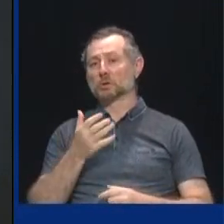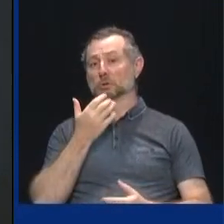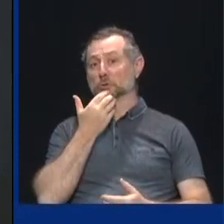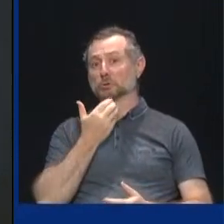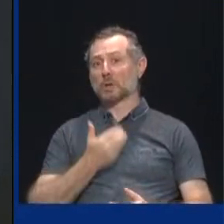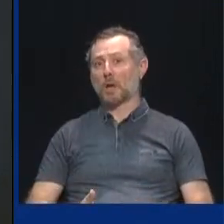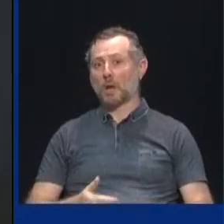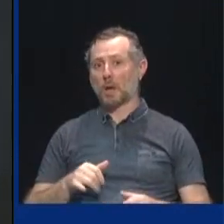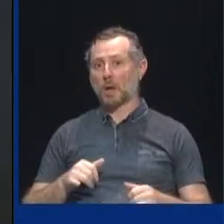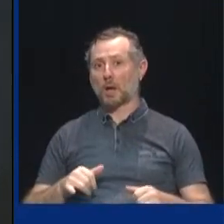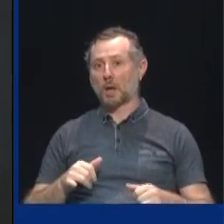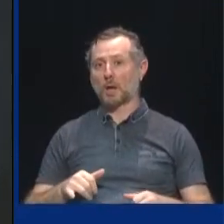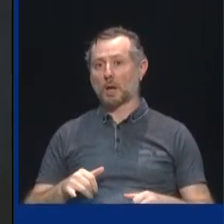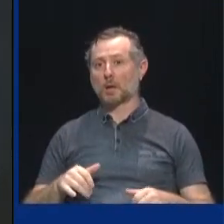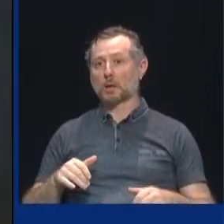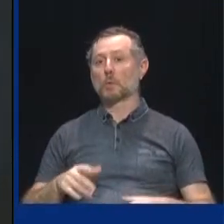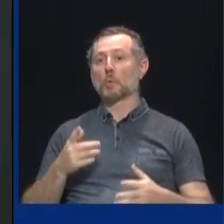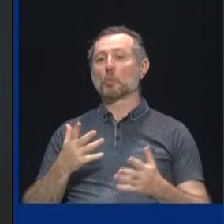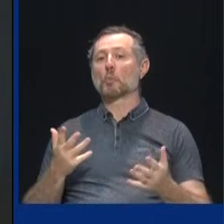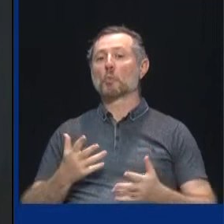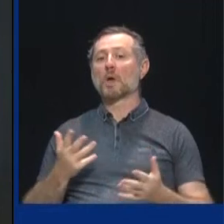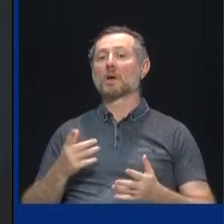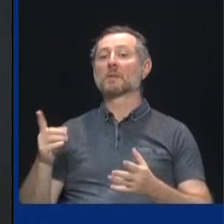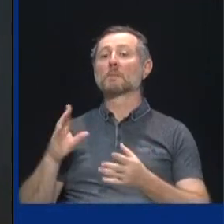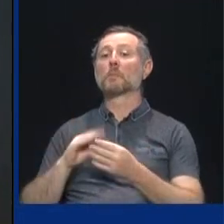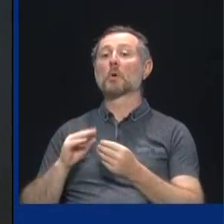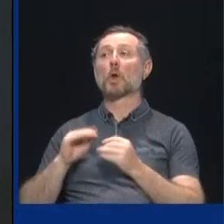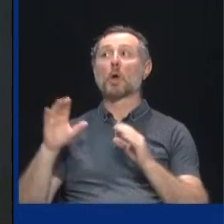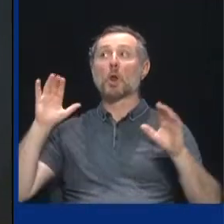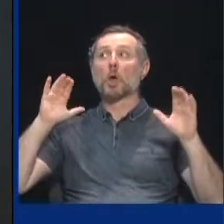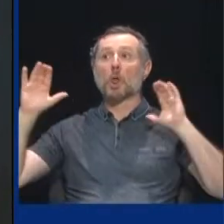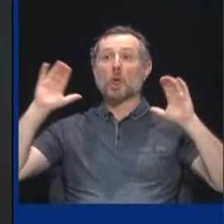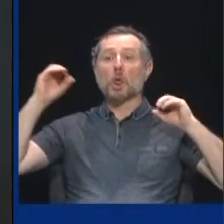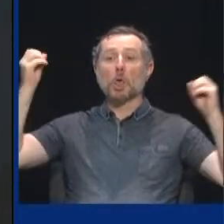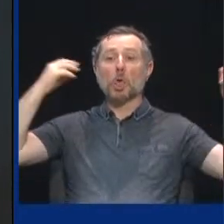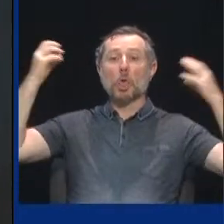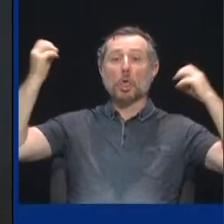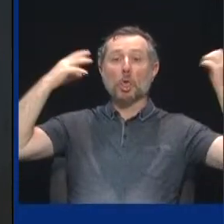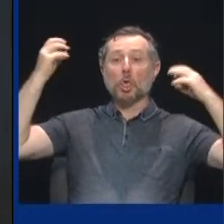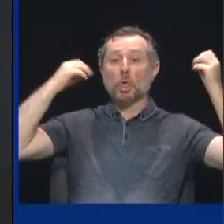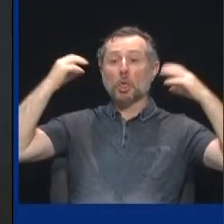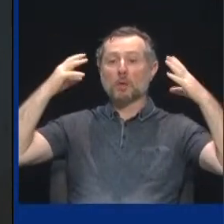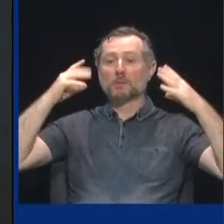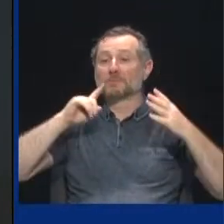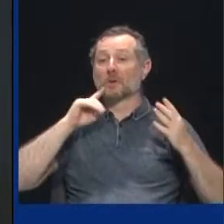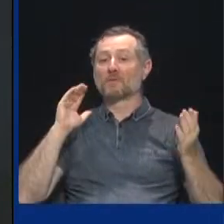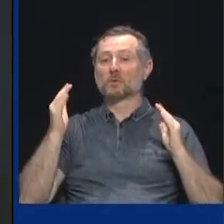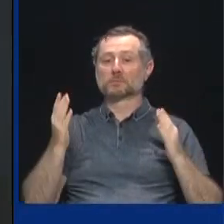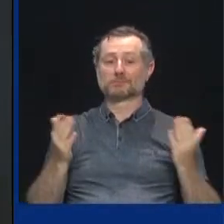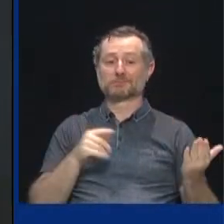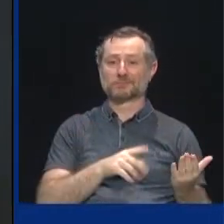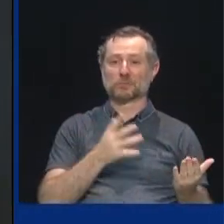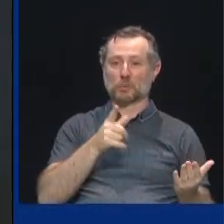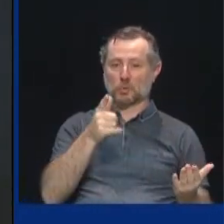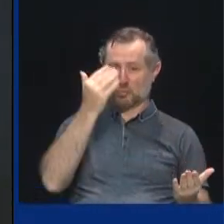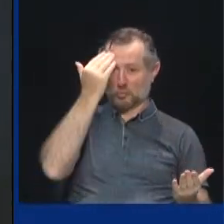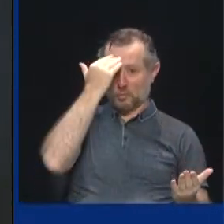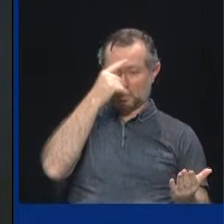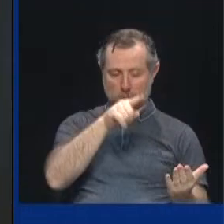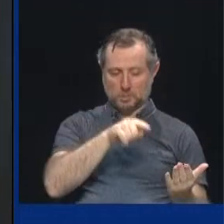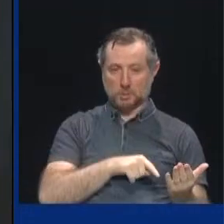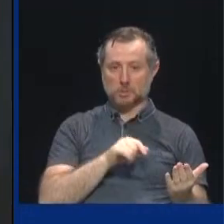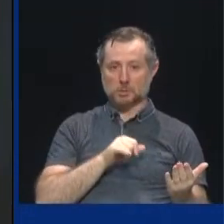at what they have heard about this versus what they know about it. And